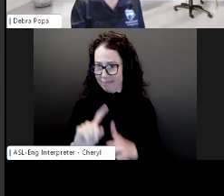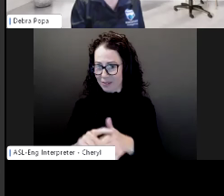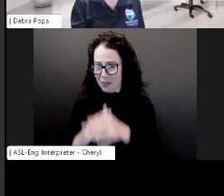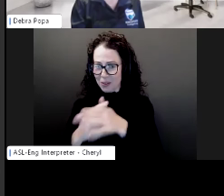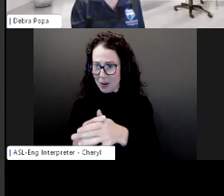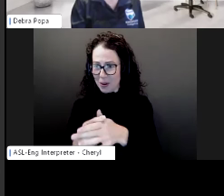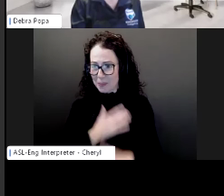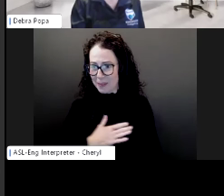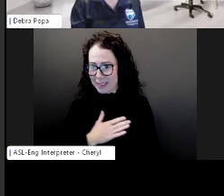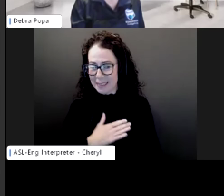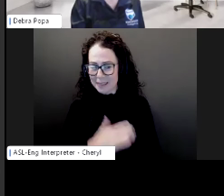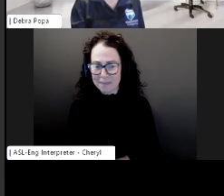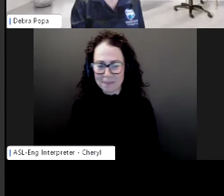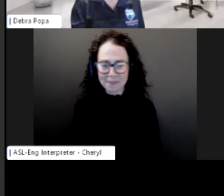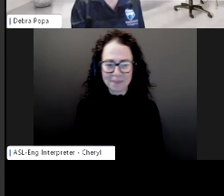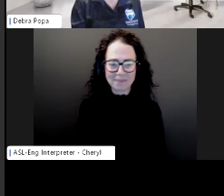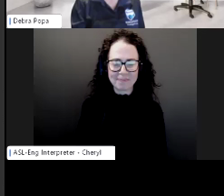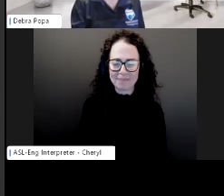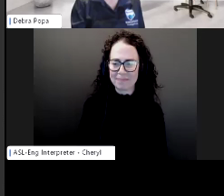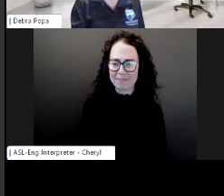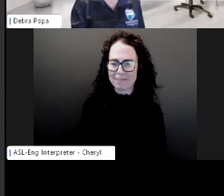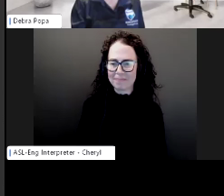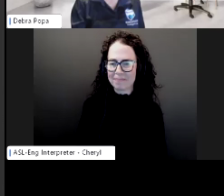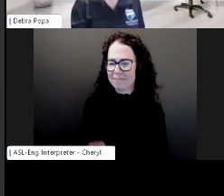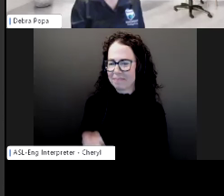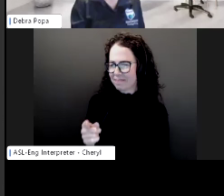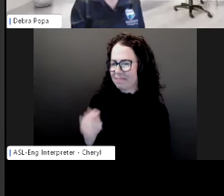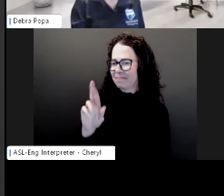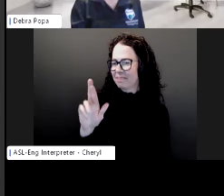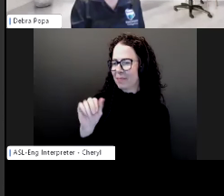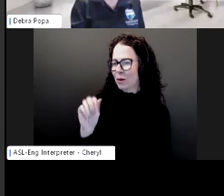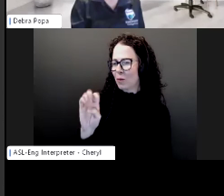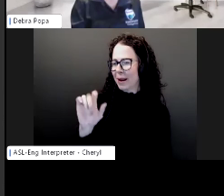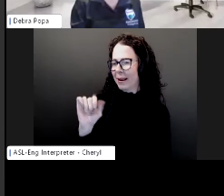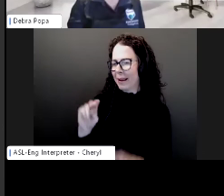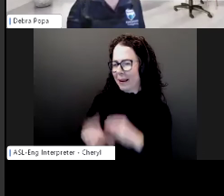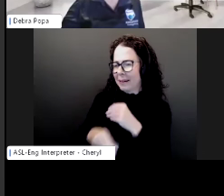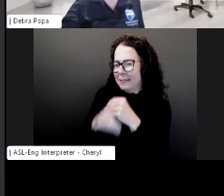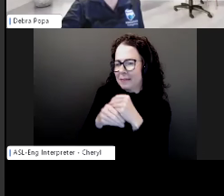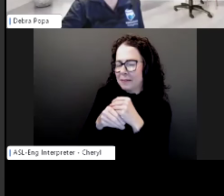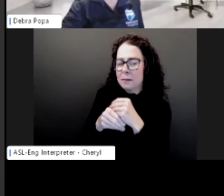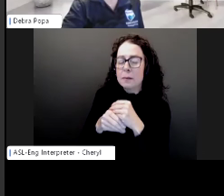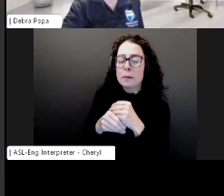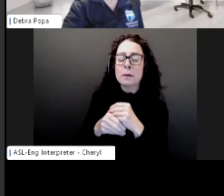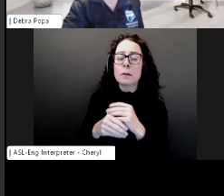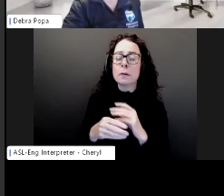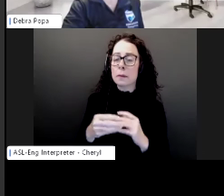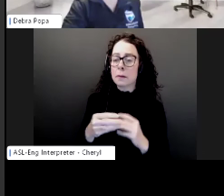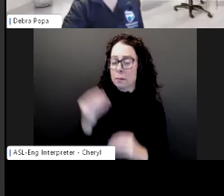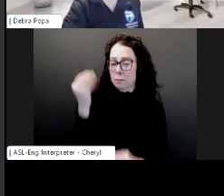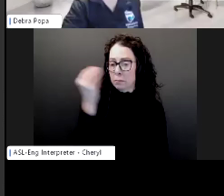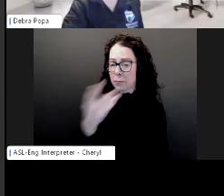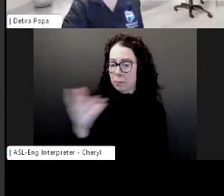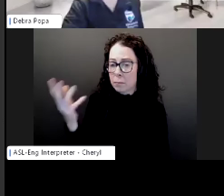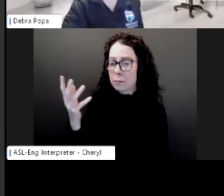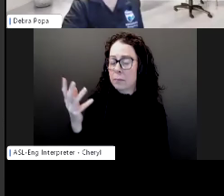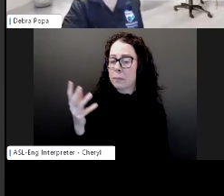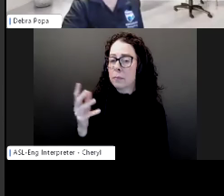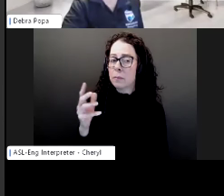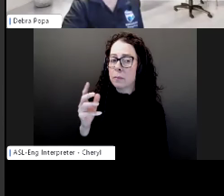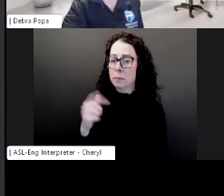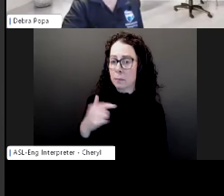possible. Yeah, and I just wanted to let people know that we don't ask for the Survey Monkey is what we use